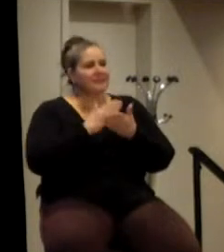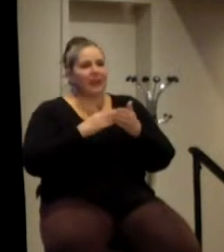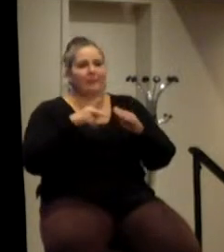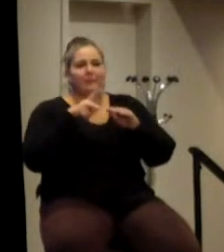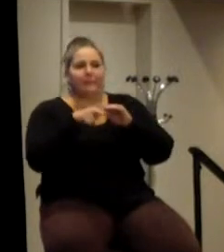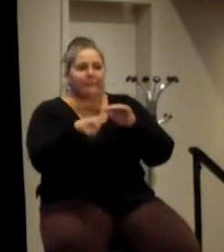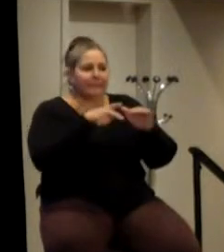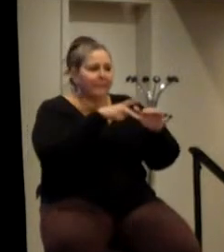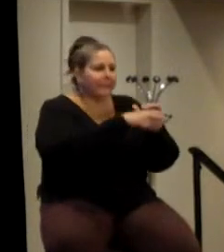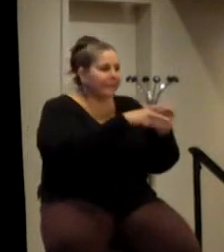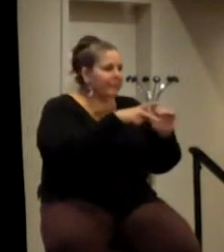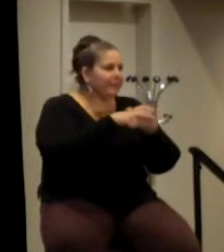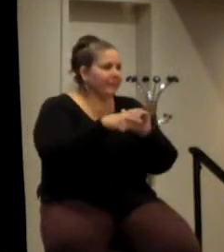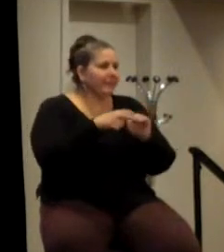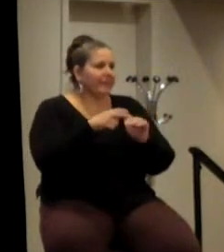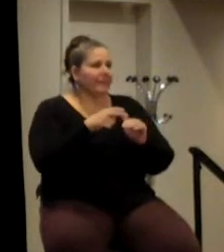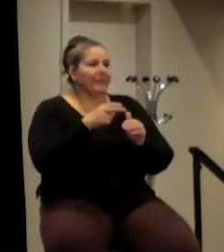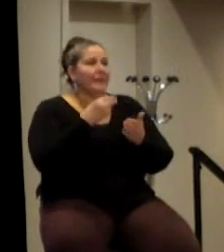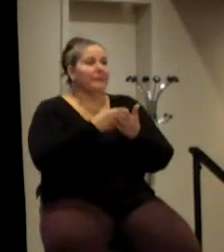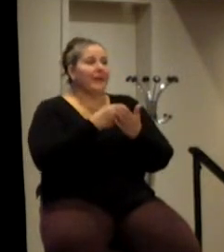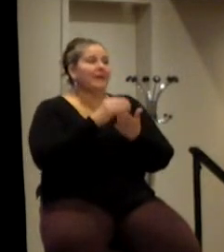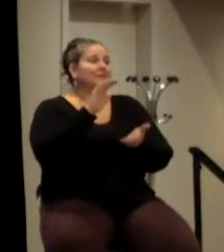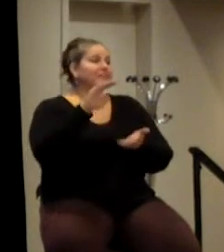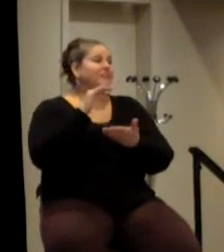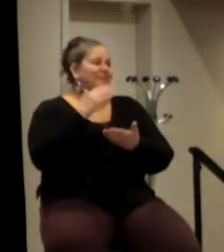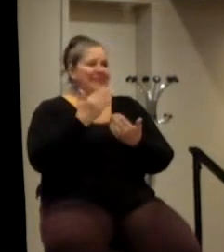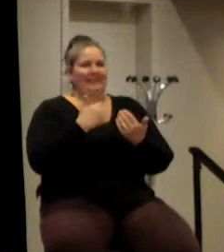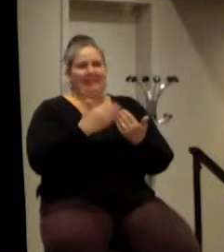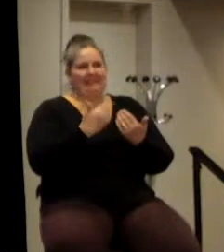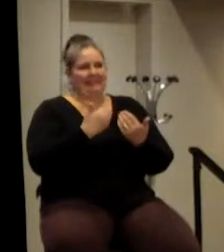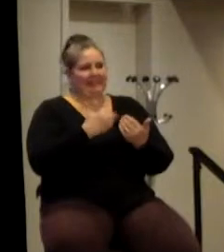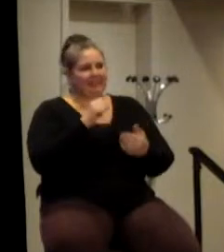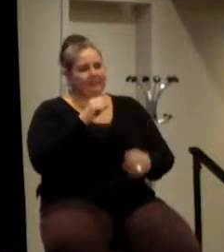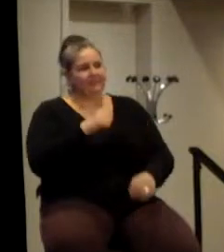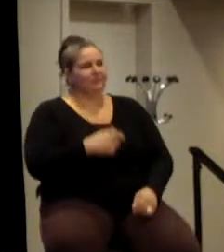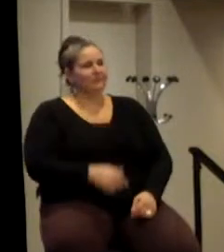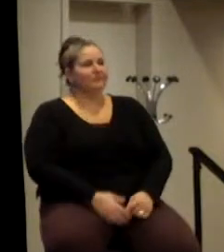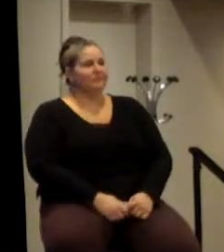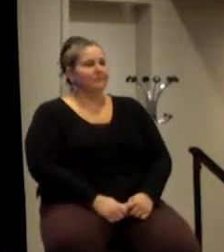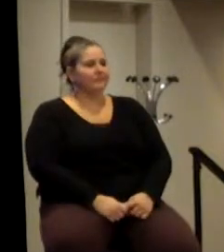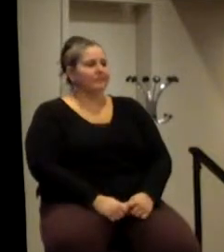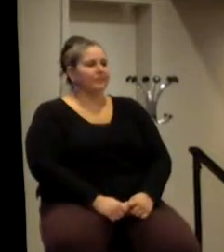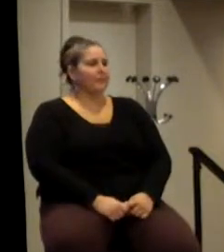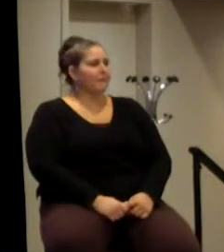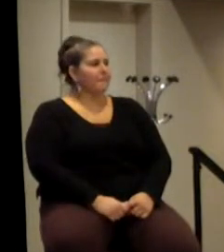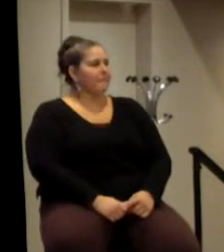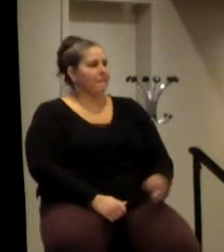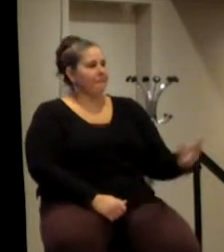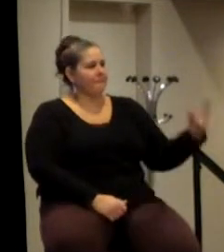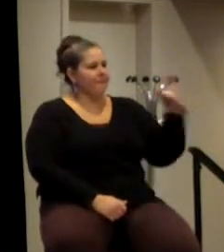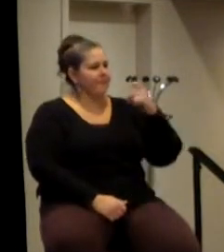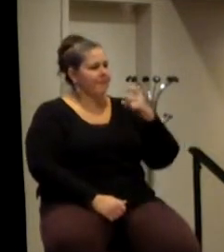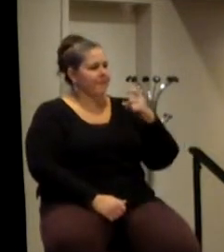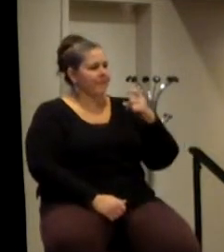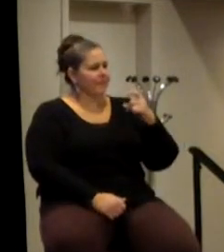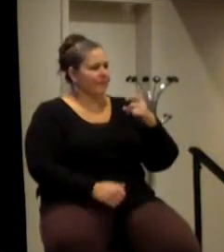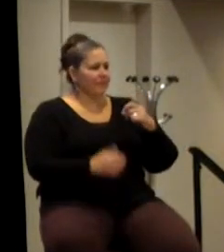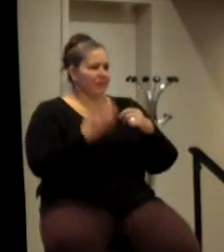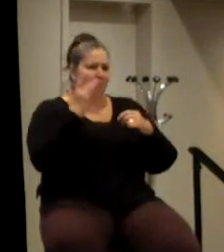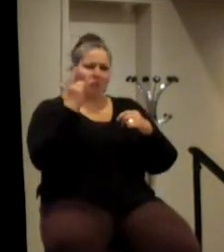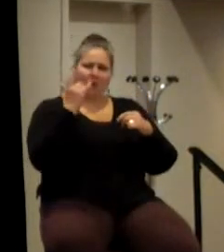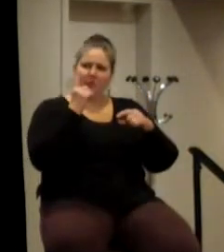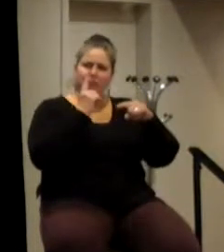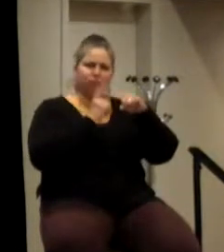challenge. You've only been asking for federal funding for about 10 months now. What makes you hopeful? I mean, Well, if the conversation you had today. Quite frankly, he's in charge,